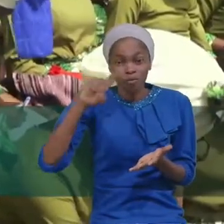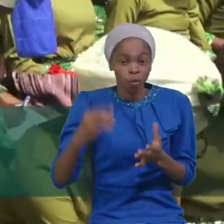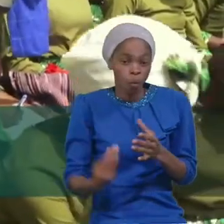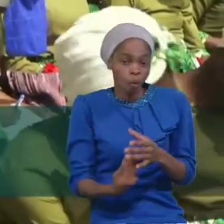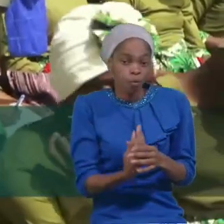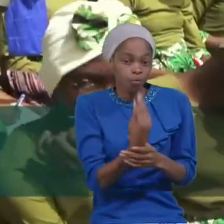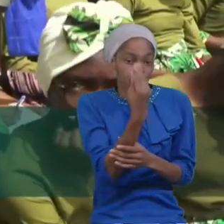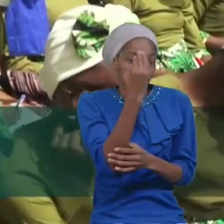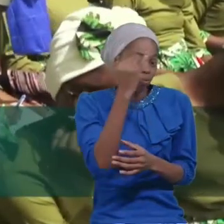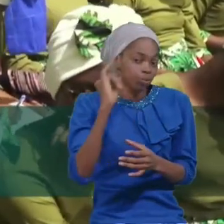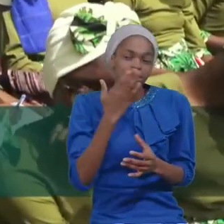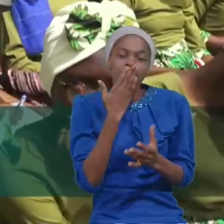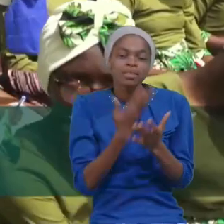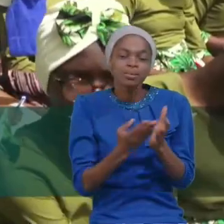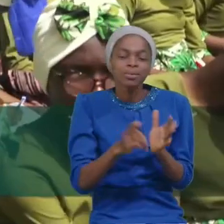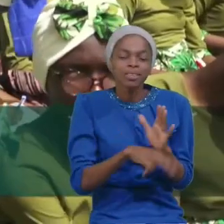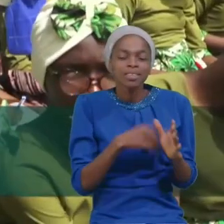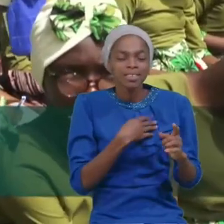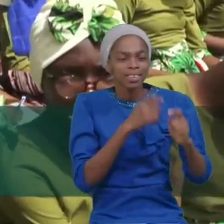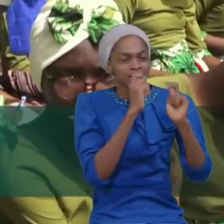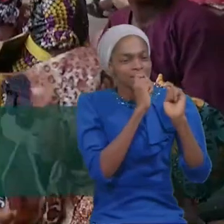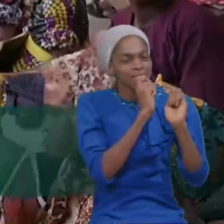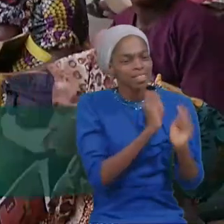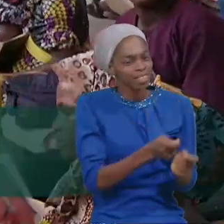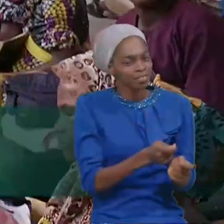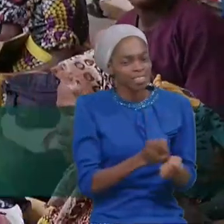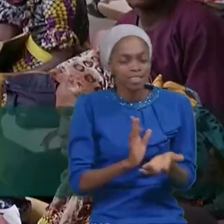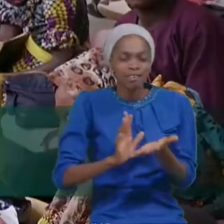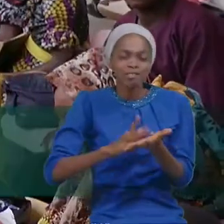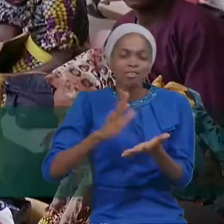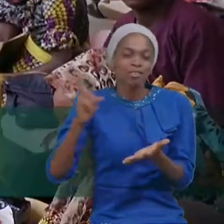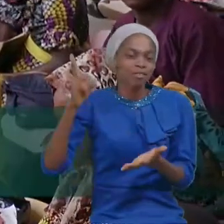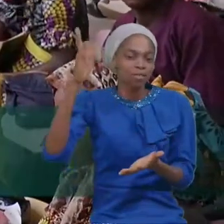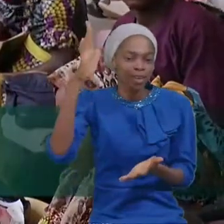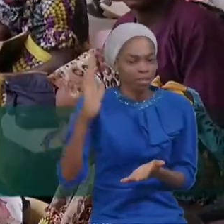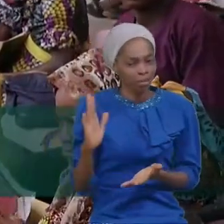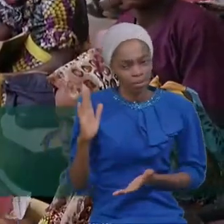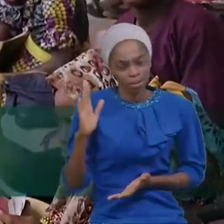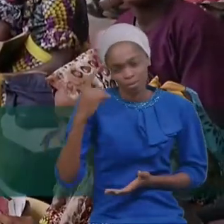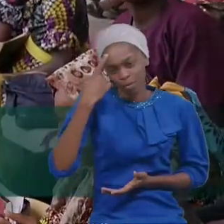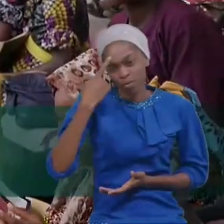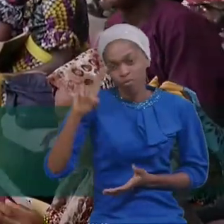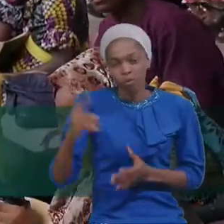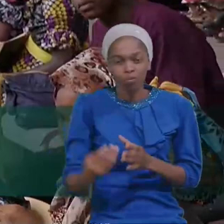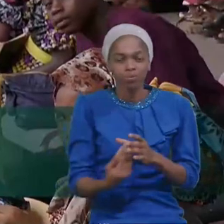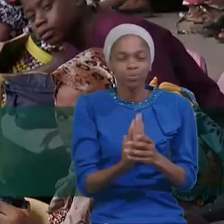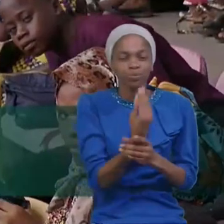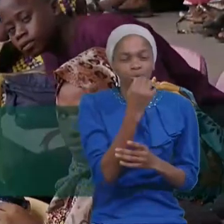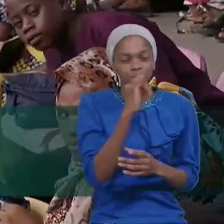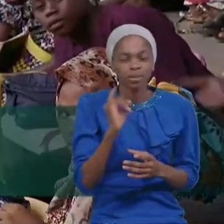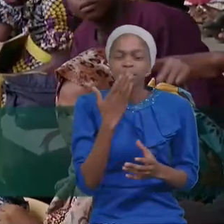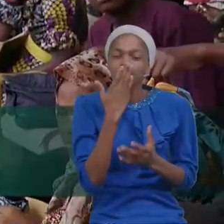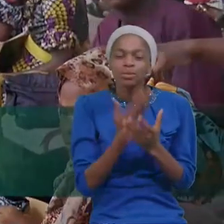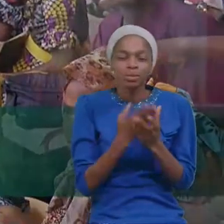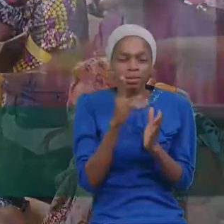for growing goodness and gifts. In the world in which we live, many